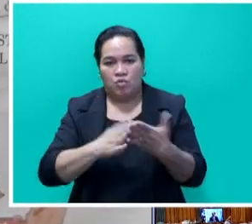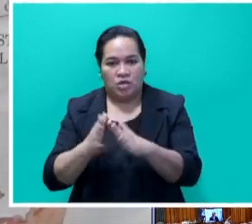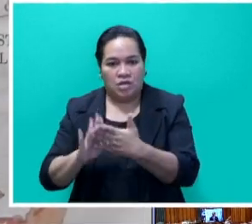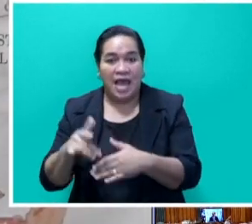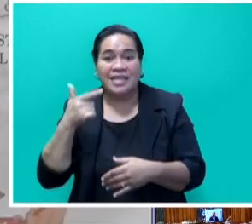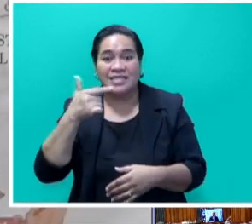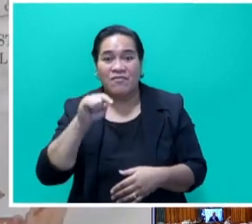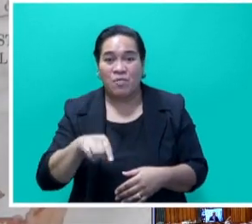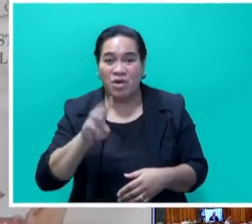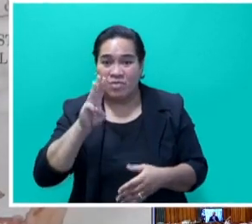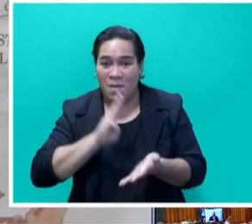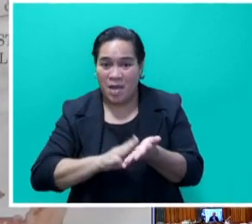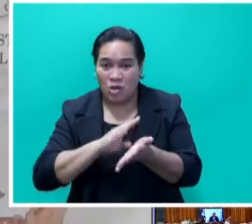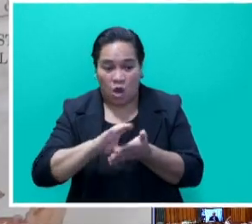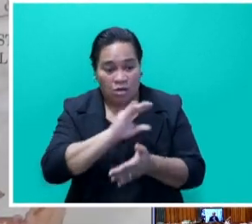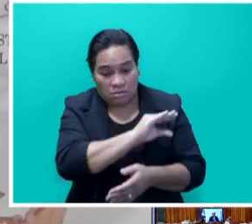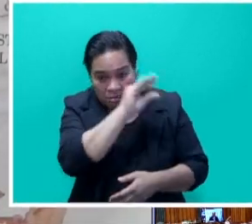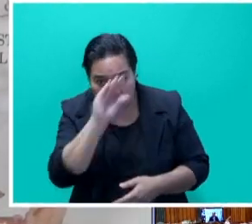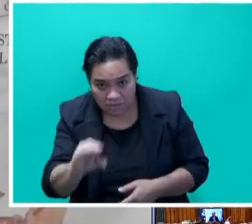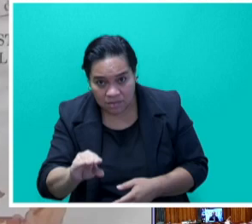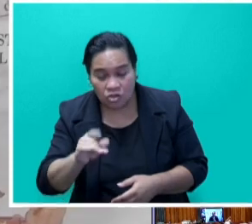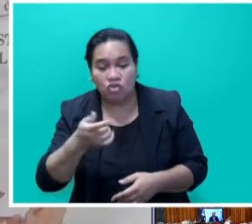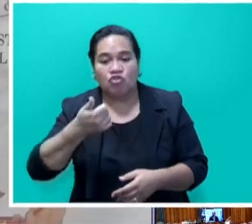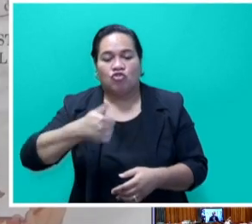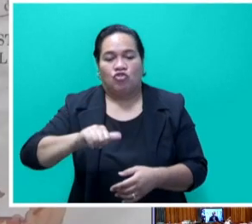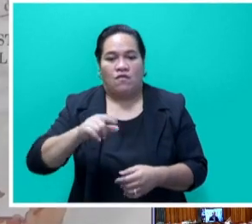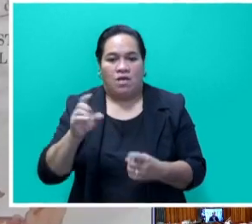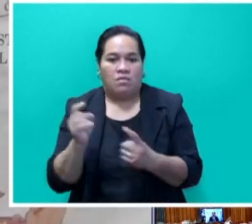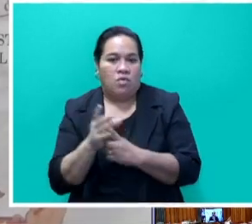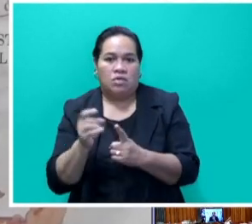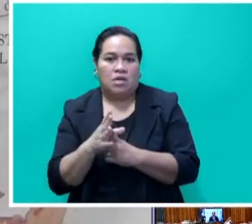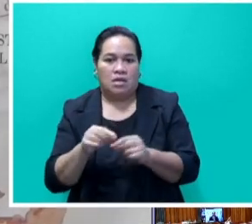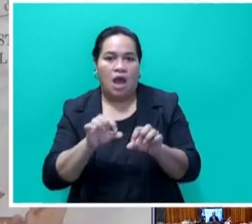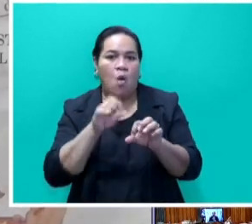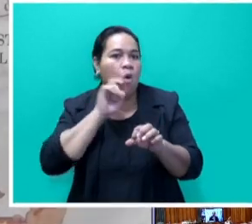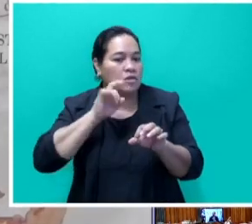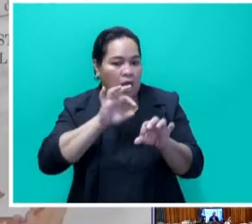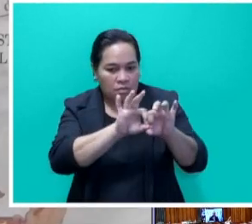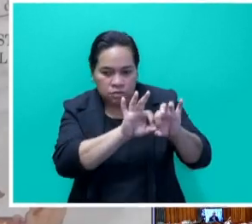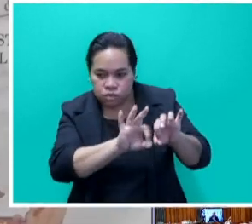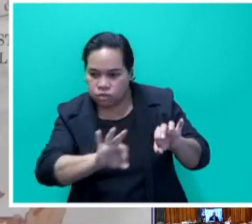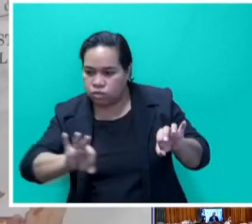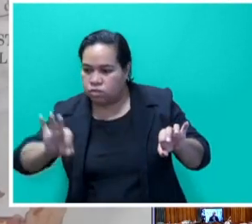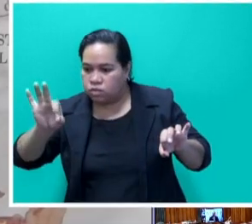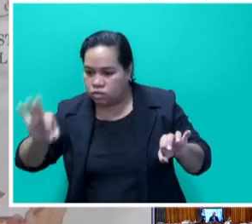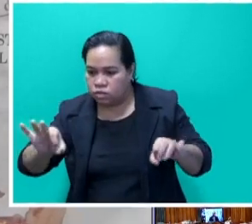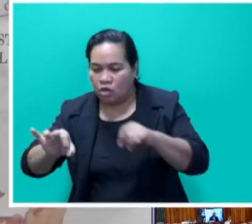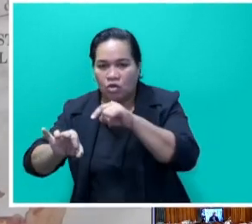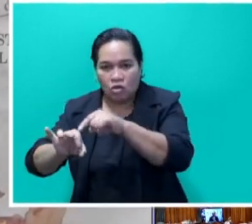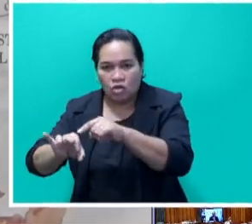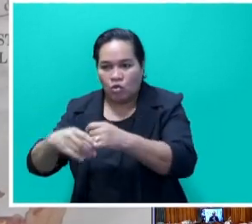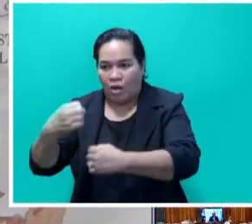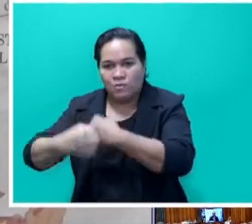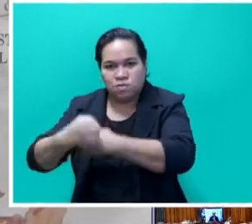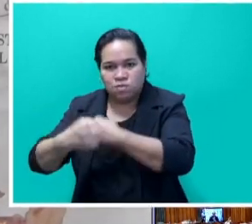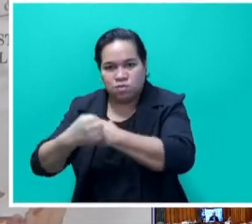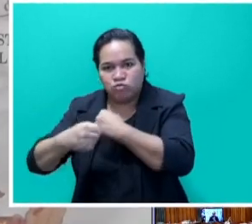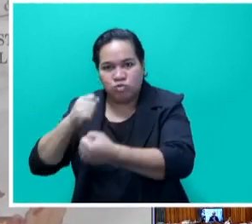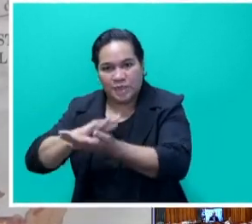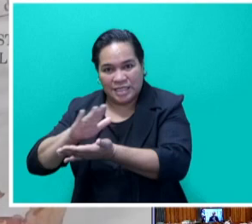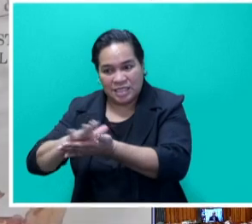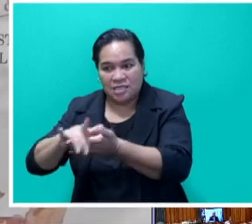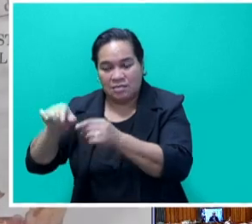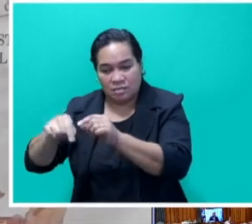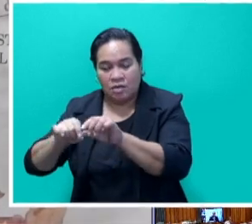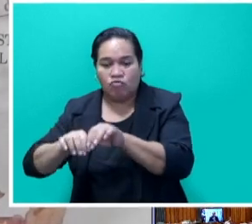be used to stabilize our main critical water pipelines that transport raw water to treatment facilities throughout the 3